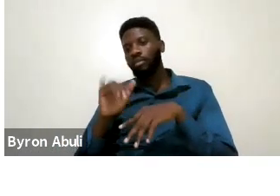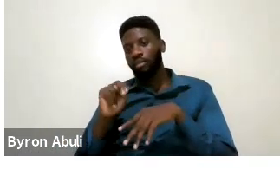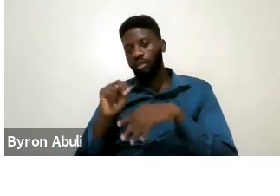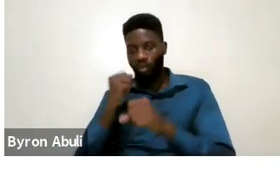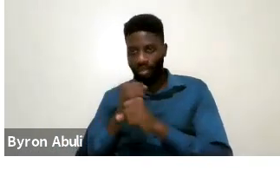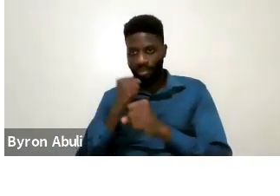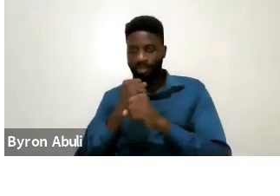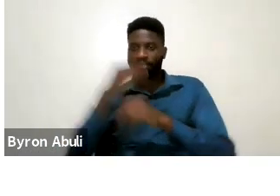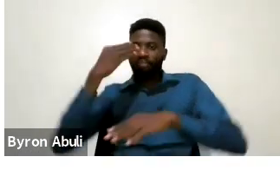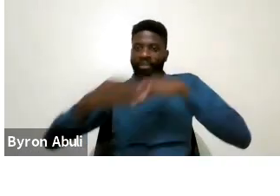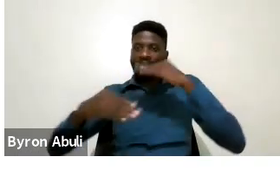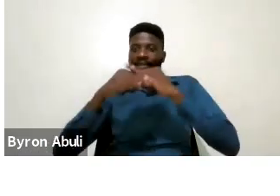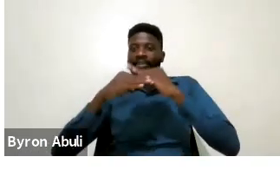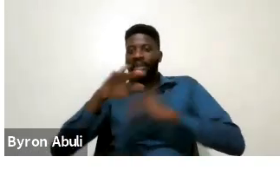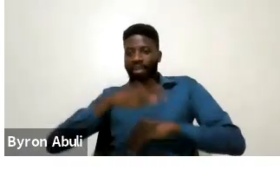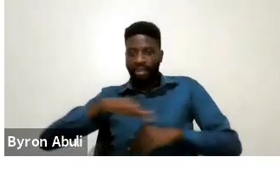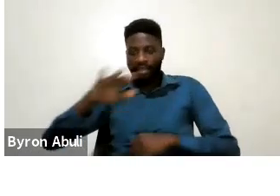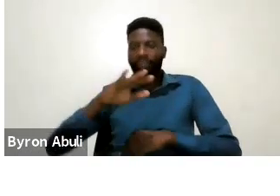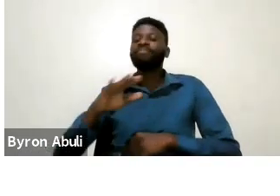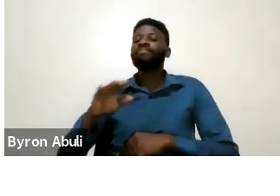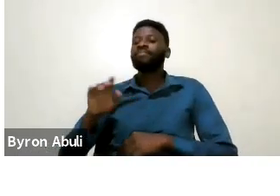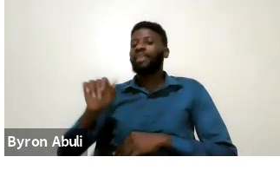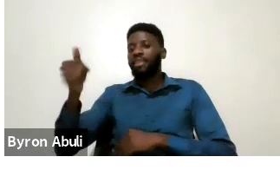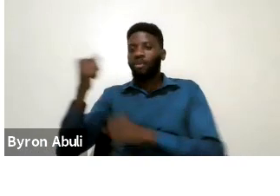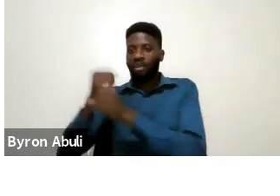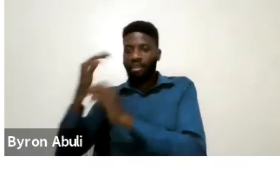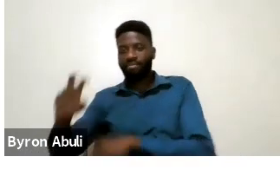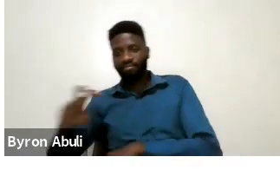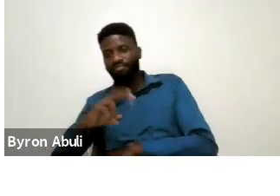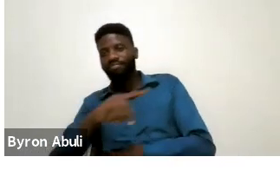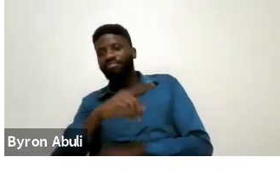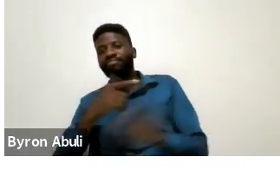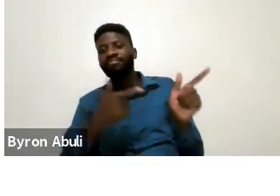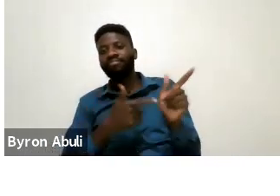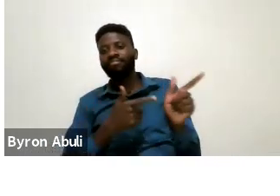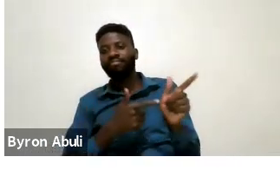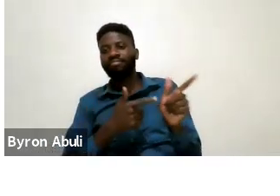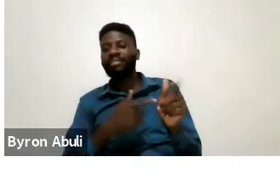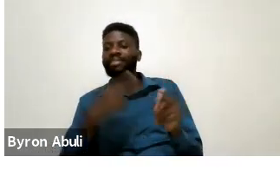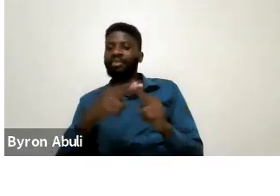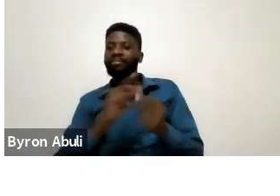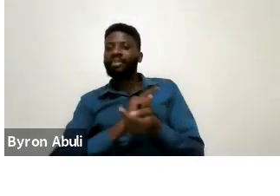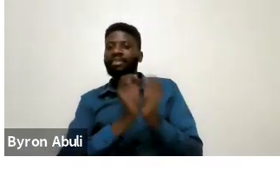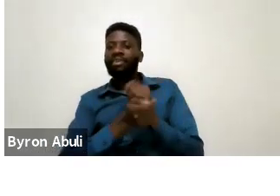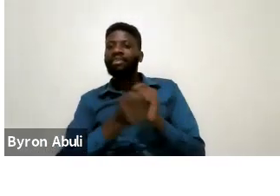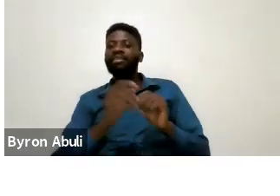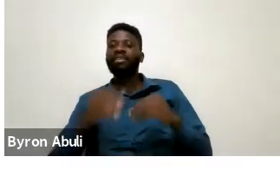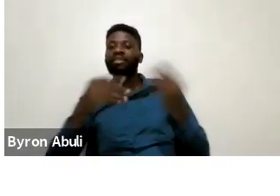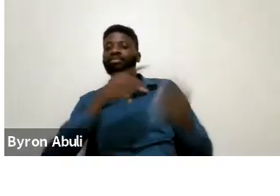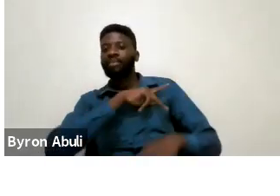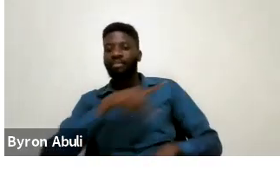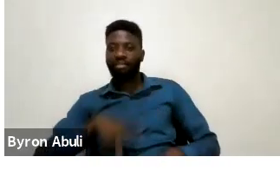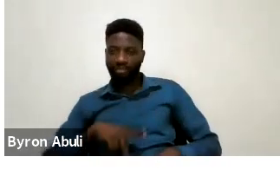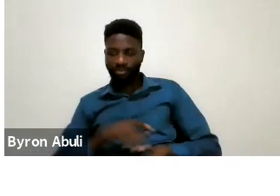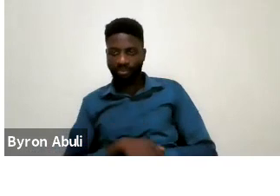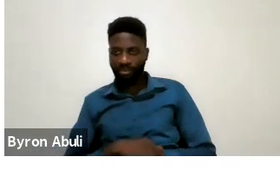His co-workers recently found out he's gay and have started calling him princess. So I was giving you the